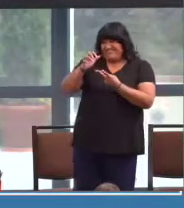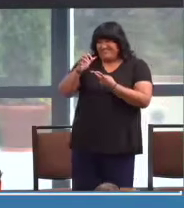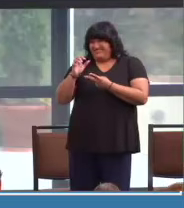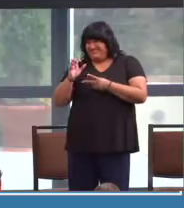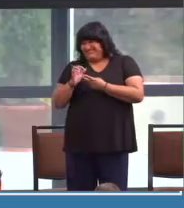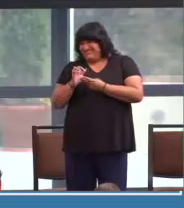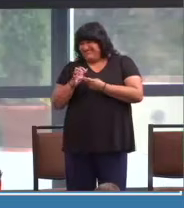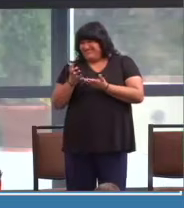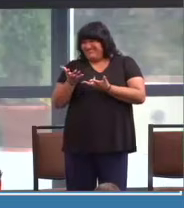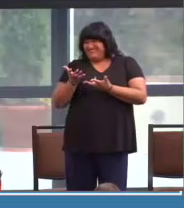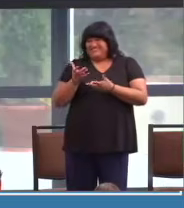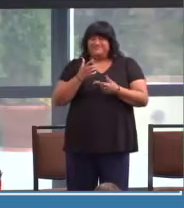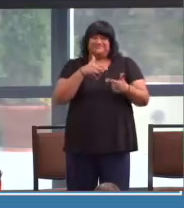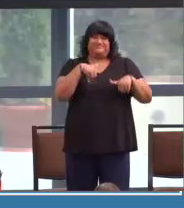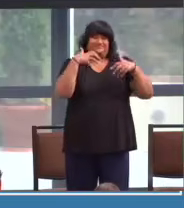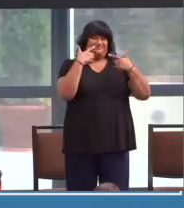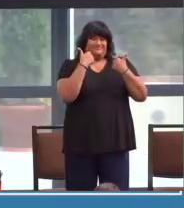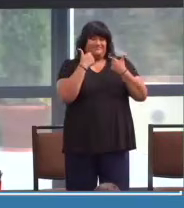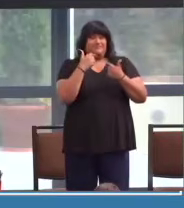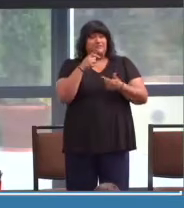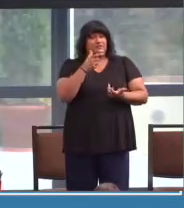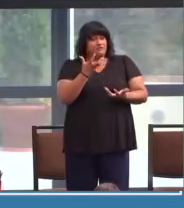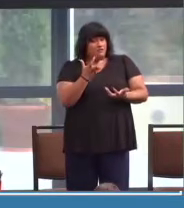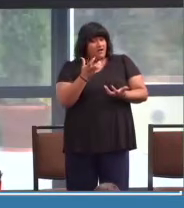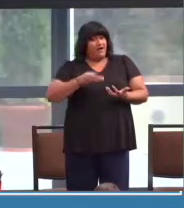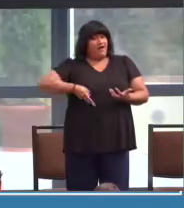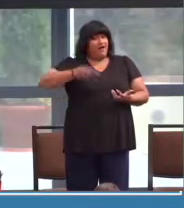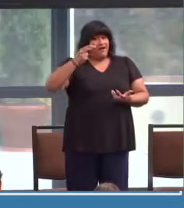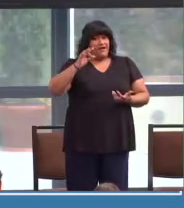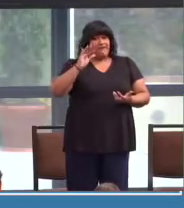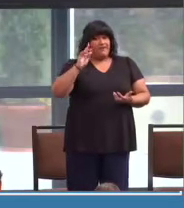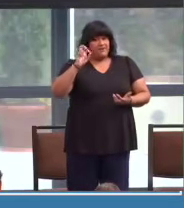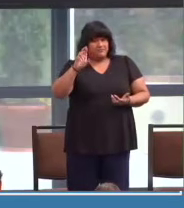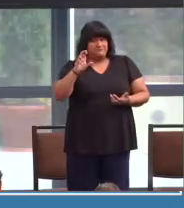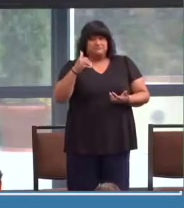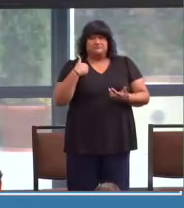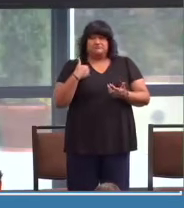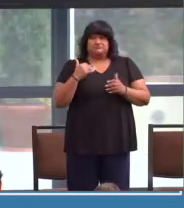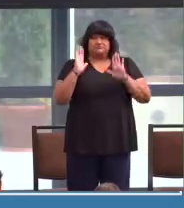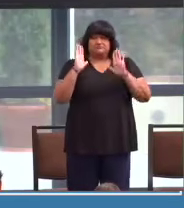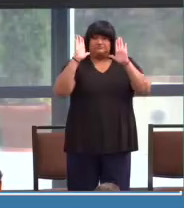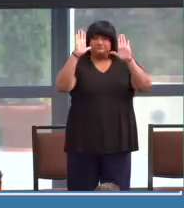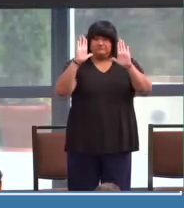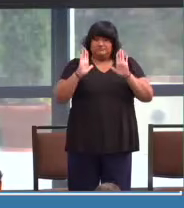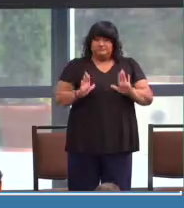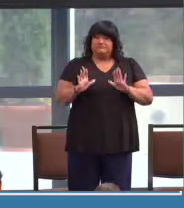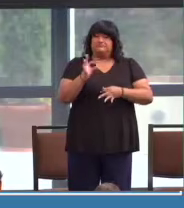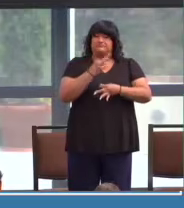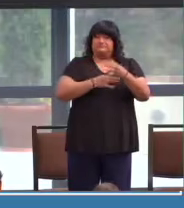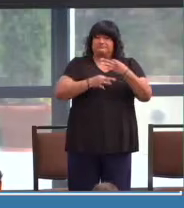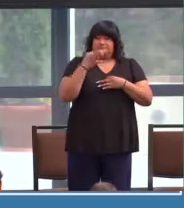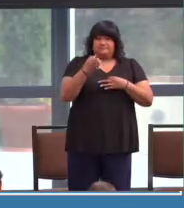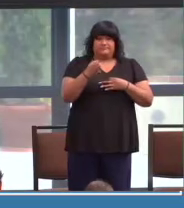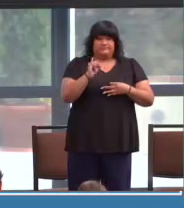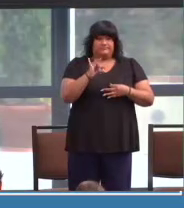Well, if you're looking for high fiber, there's actually some great supplements out there. I mean, I'm sure if you're